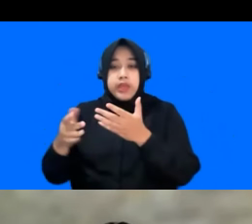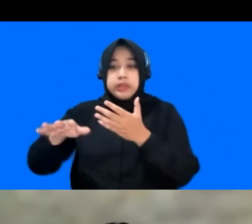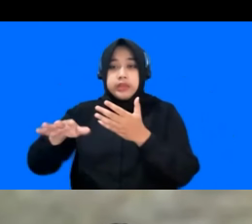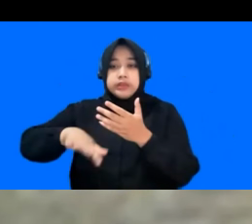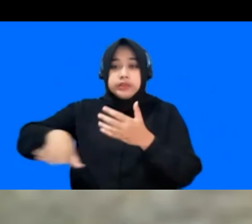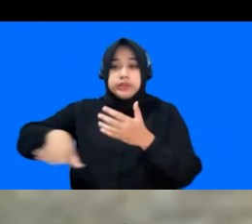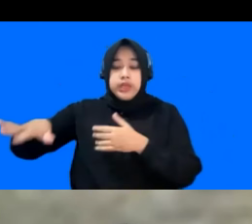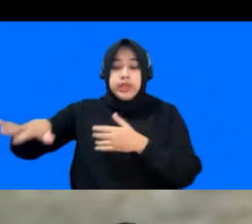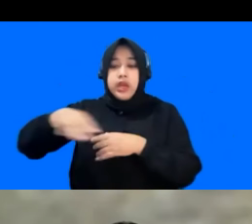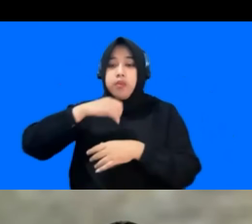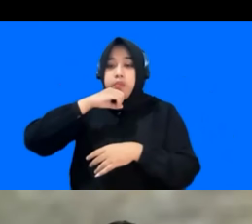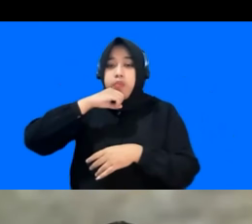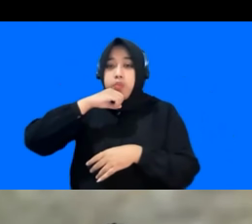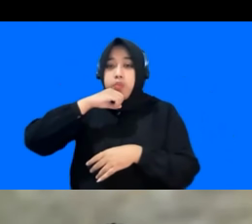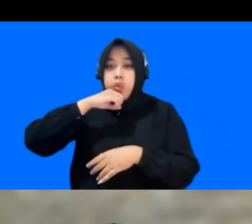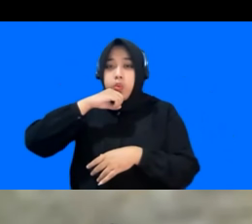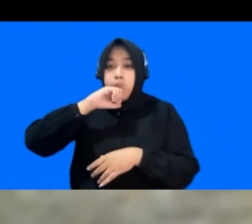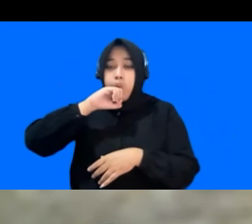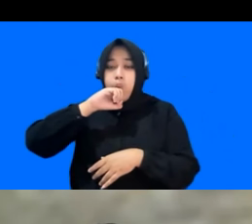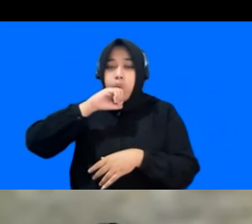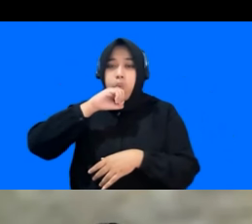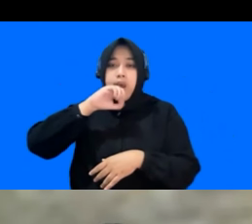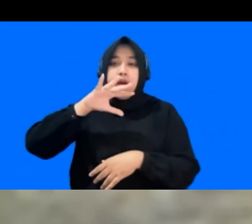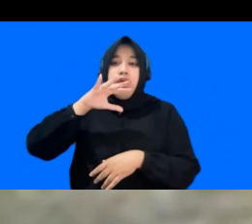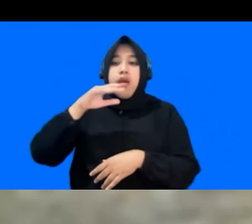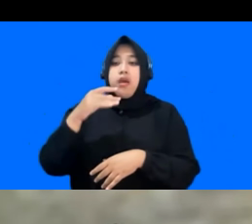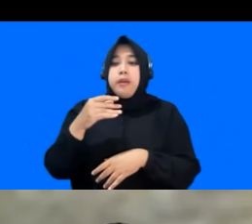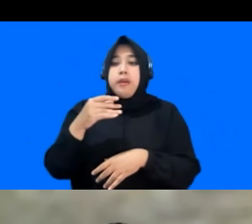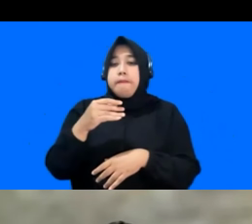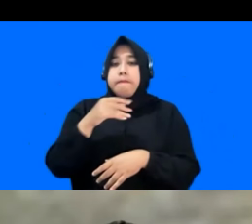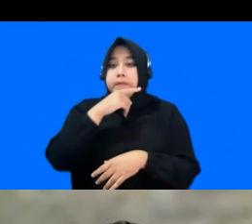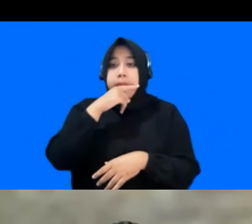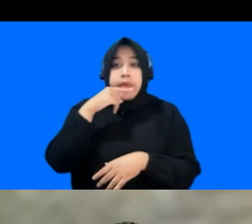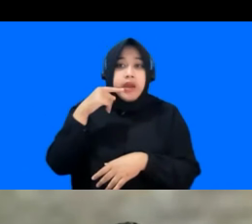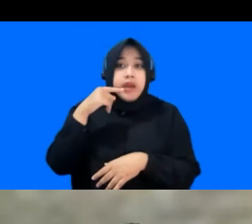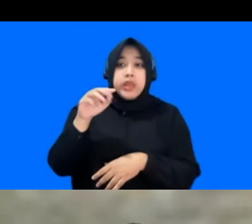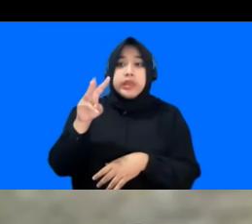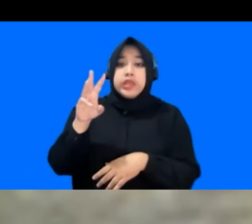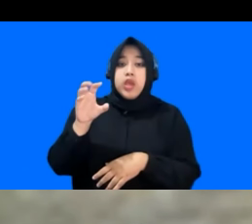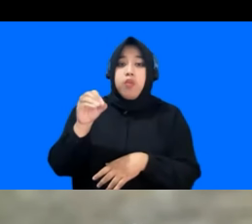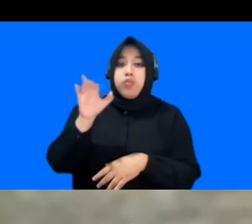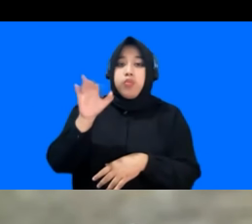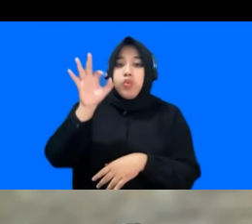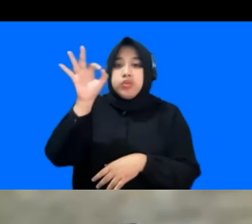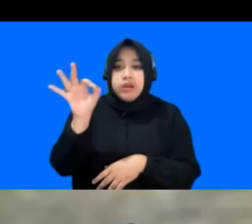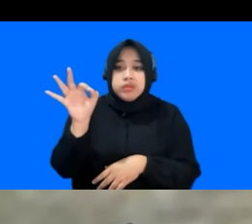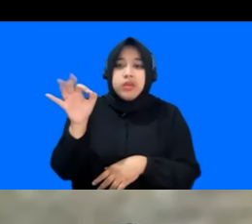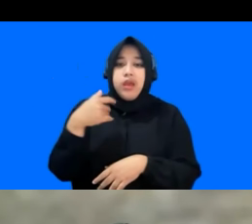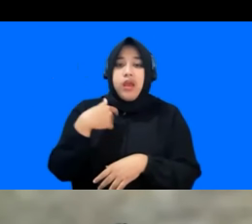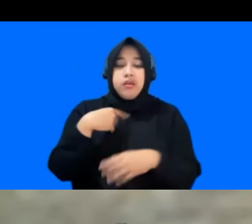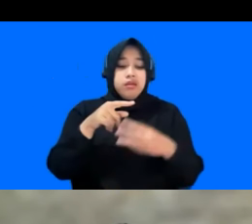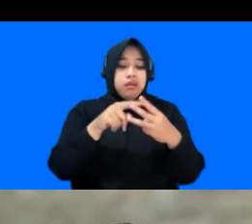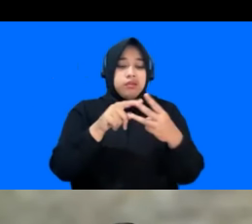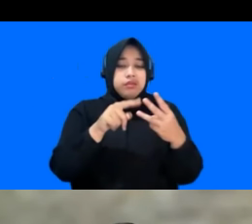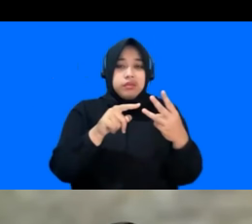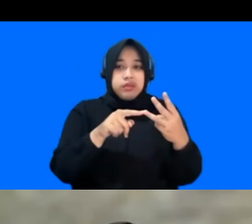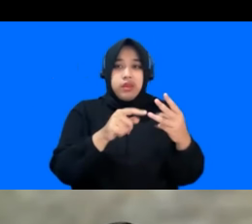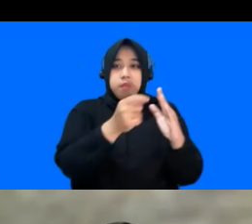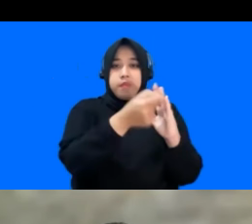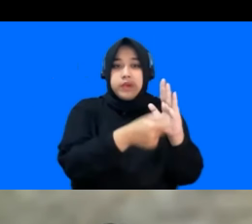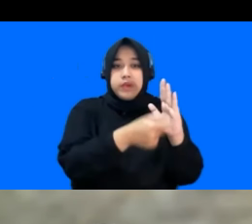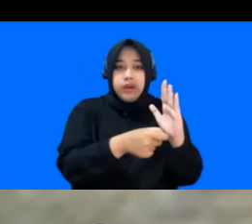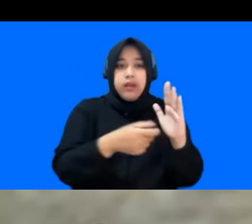then the digital tools created by the program, I don't have time. So we have three components created. We have a knowledge platform to be created, a